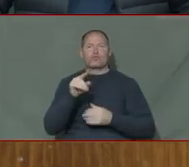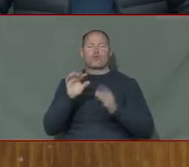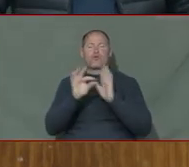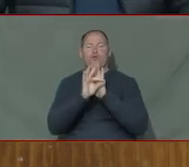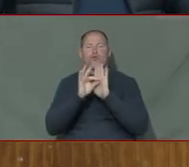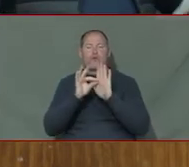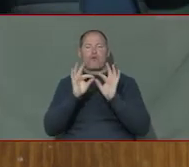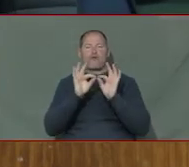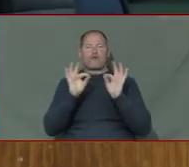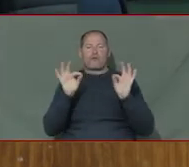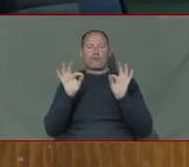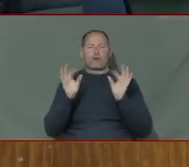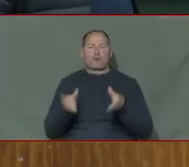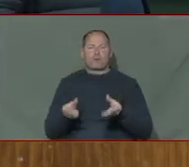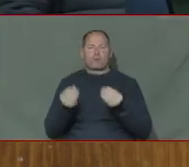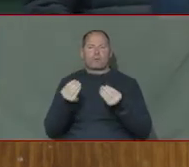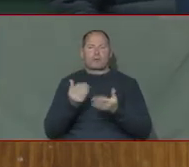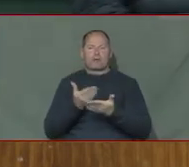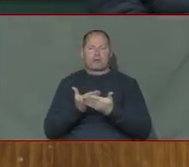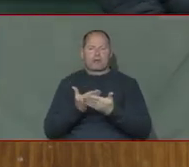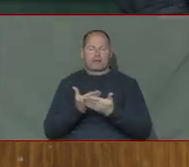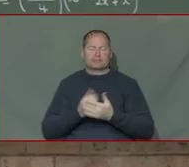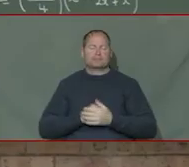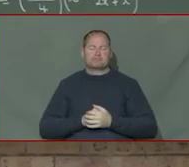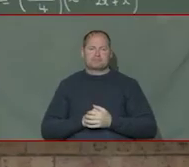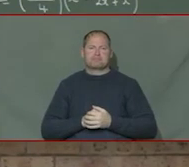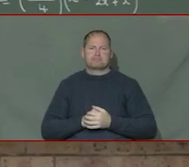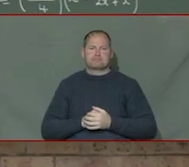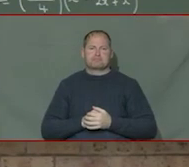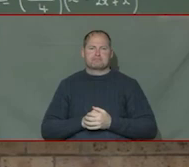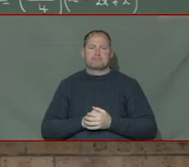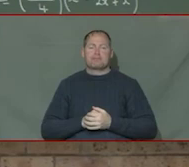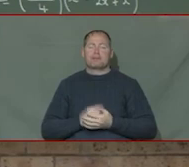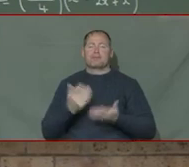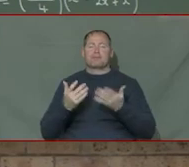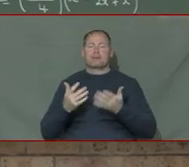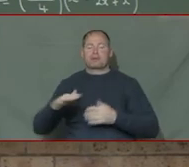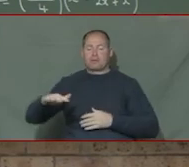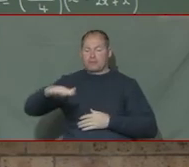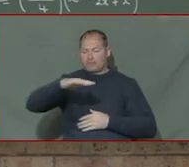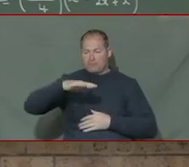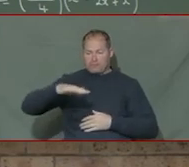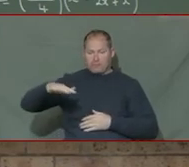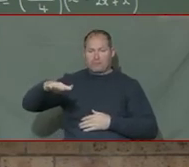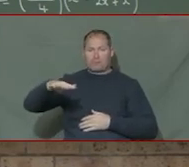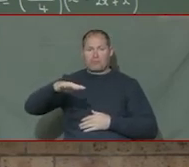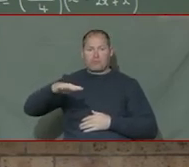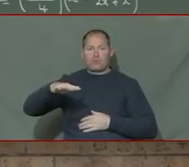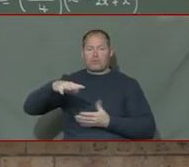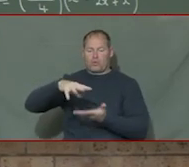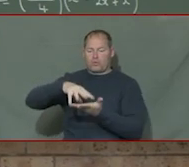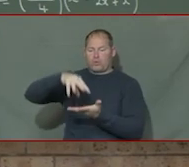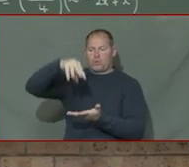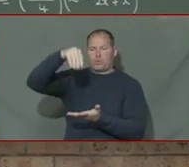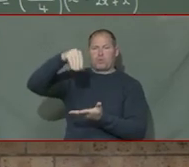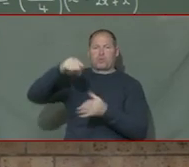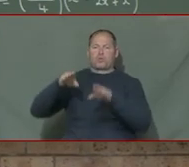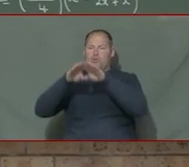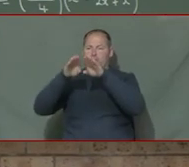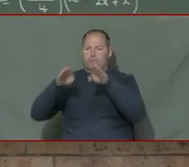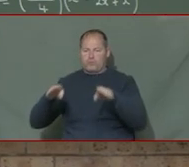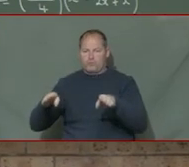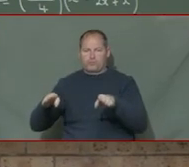that. If they ask you the surface area or the volume of a cone, a pyramid, or a